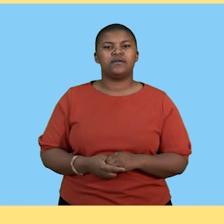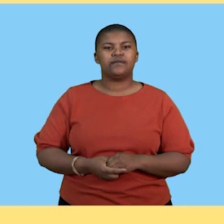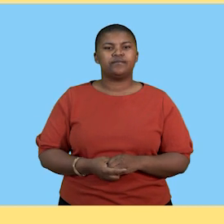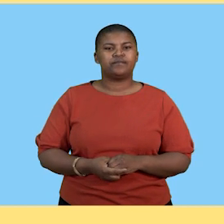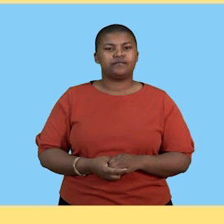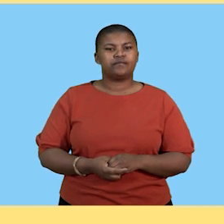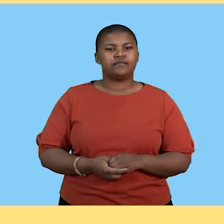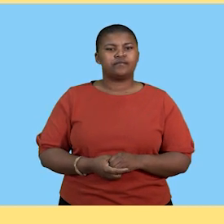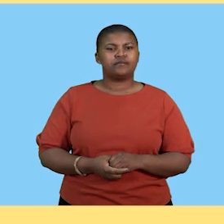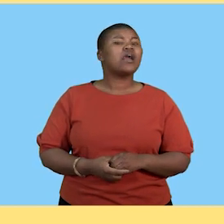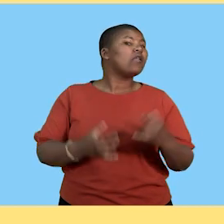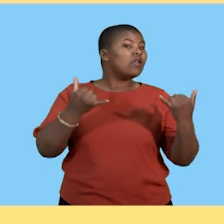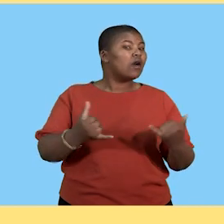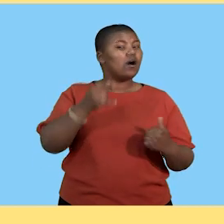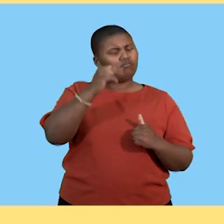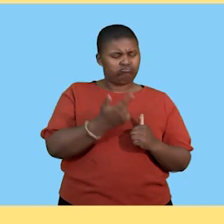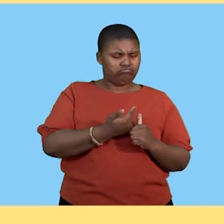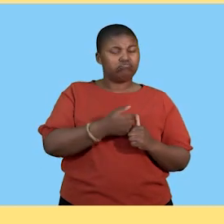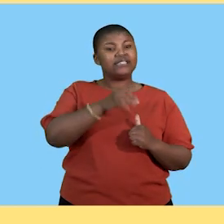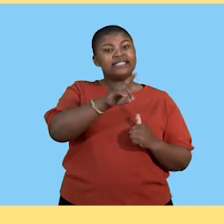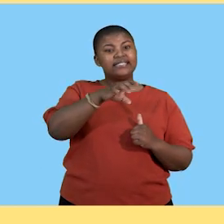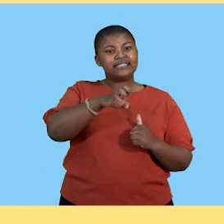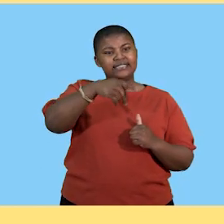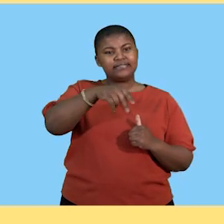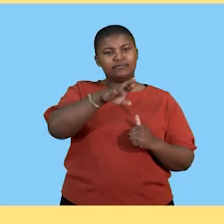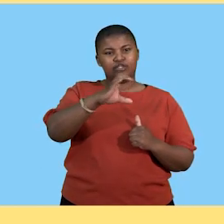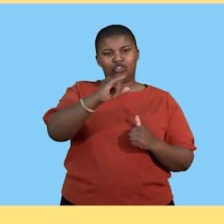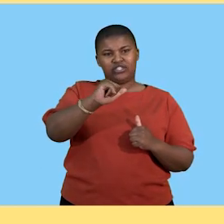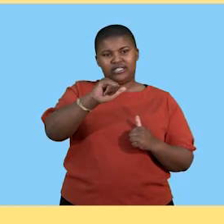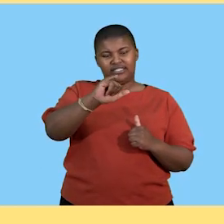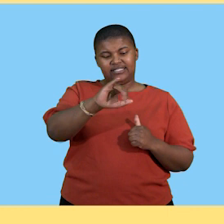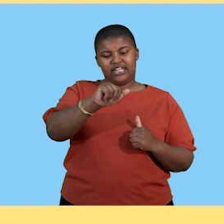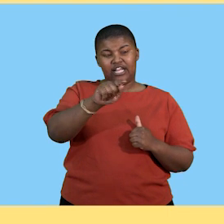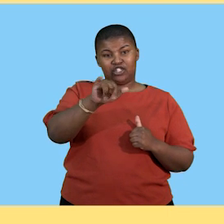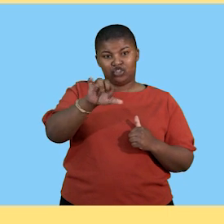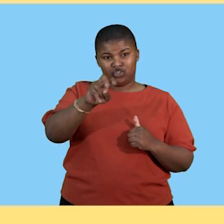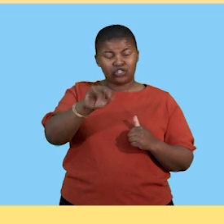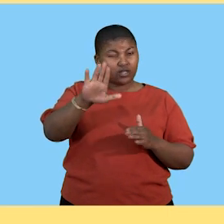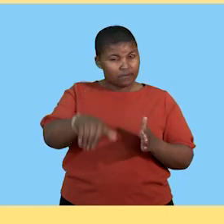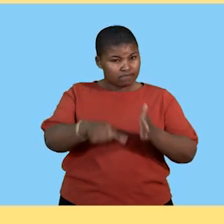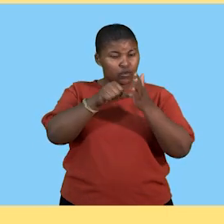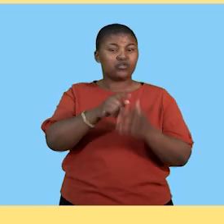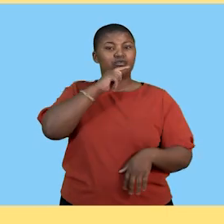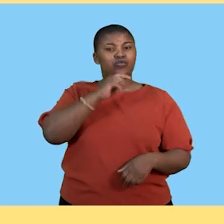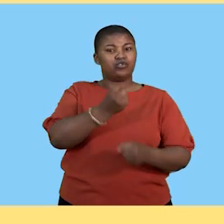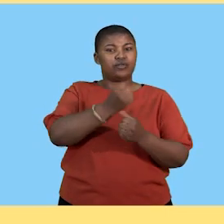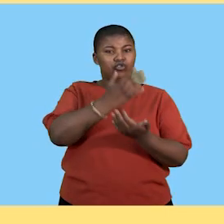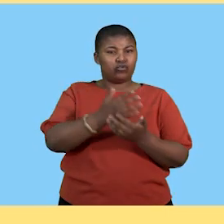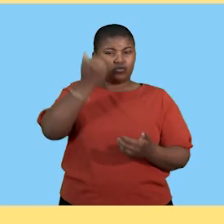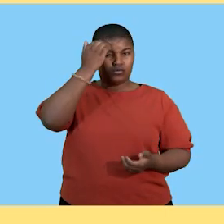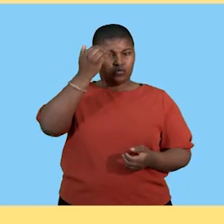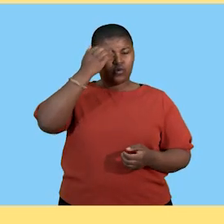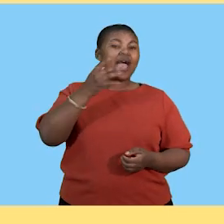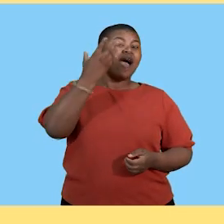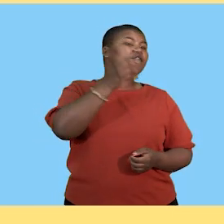37,000. When you are now calculating your depreciation, it is important to consider that